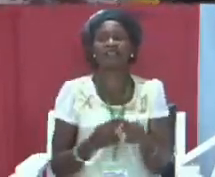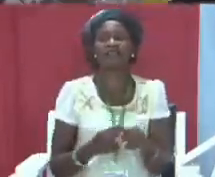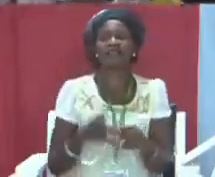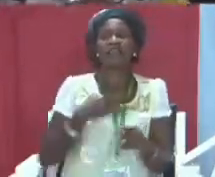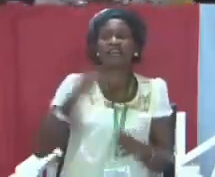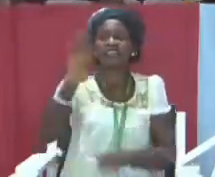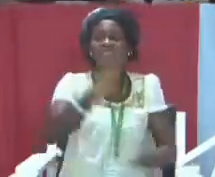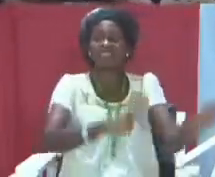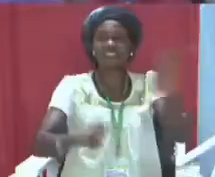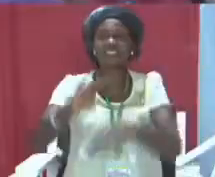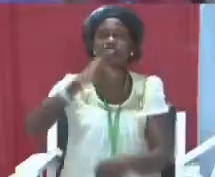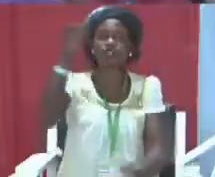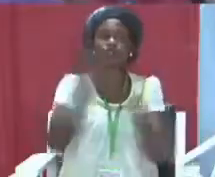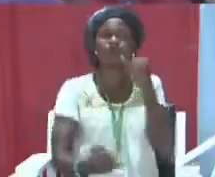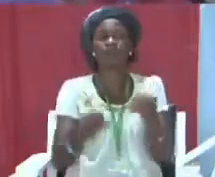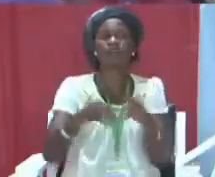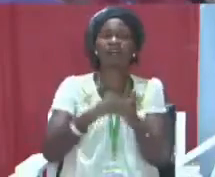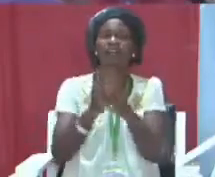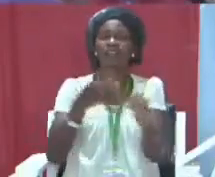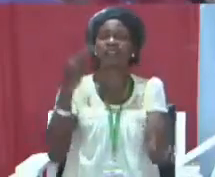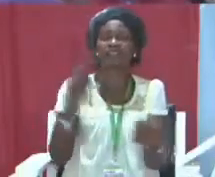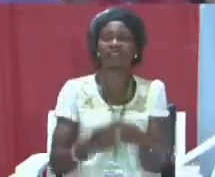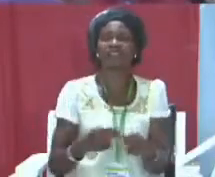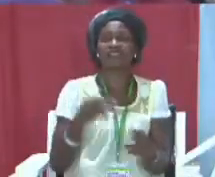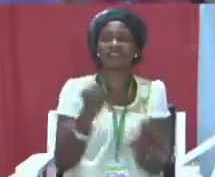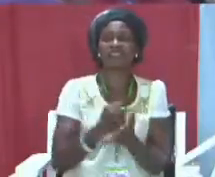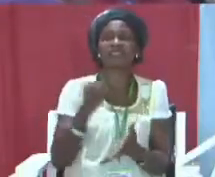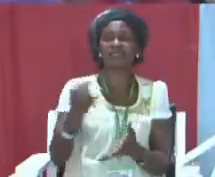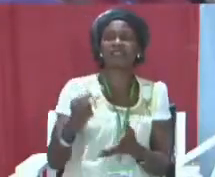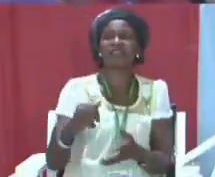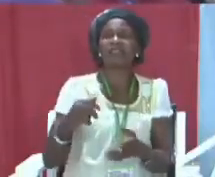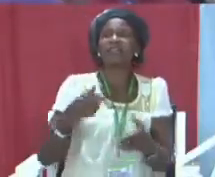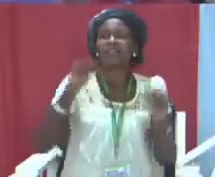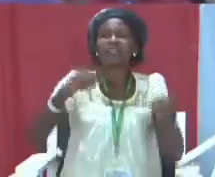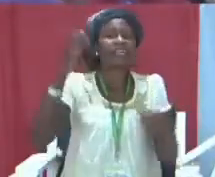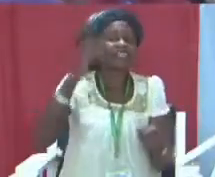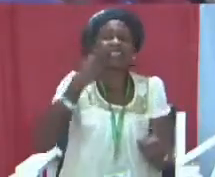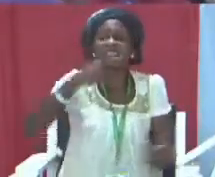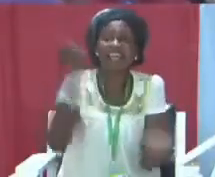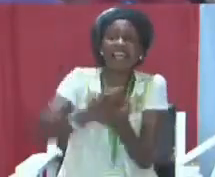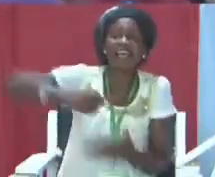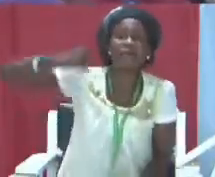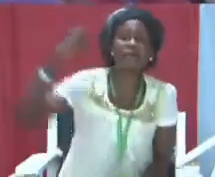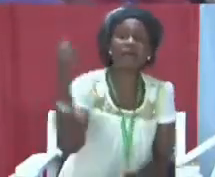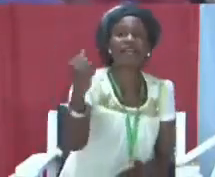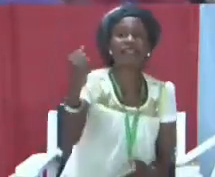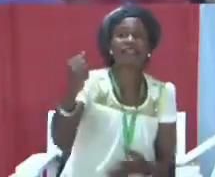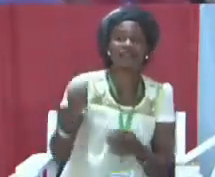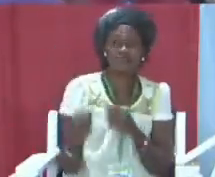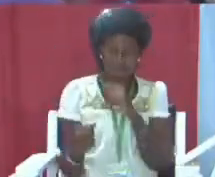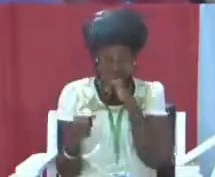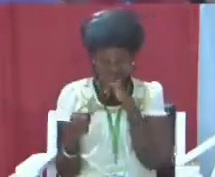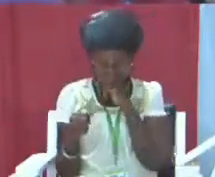And the siege is over. Can I hear you say amen to that?